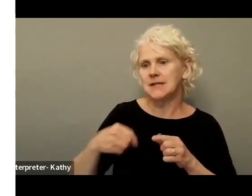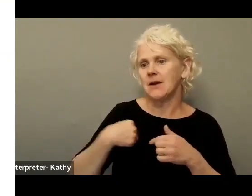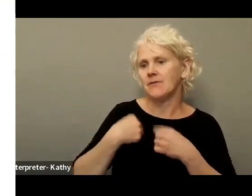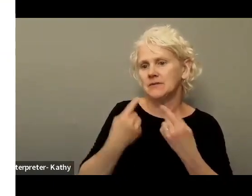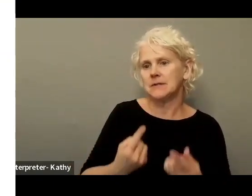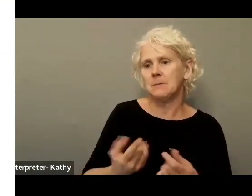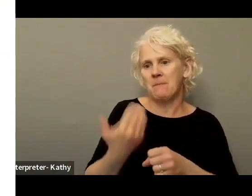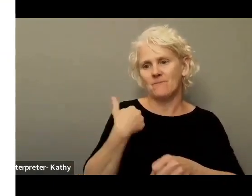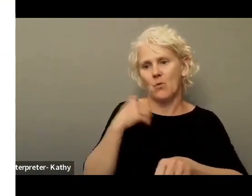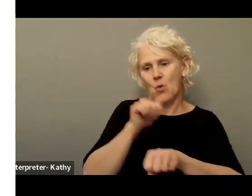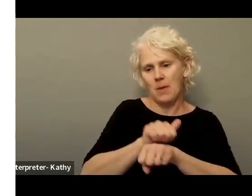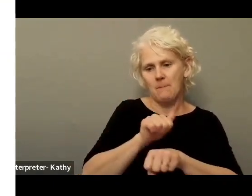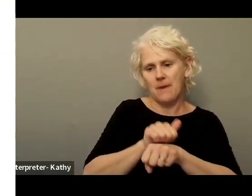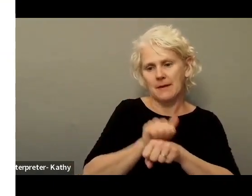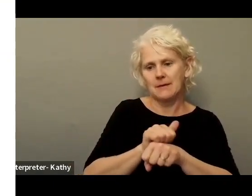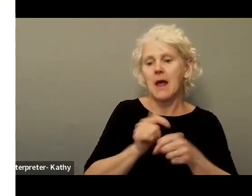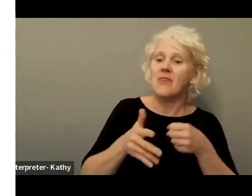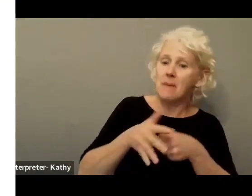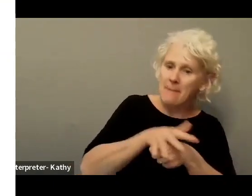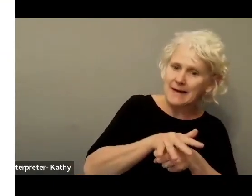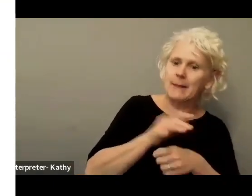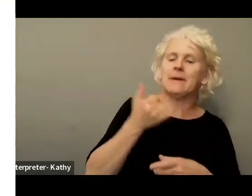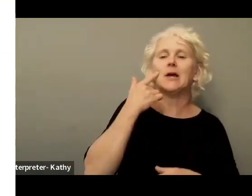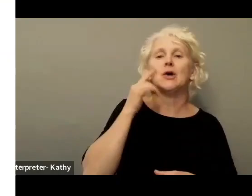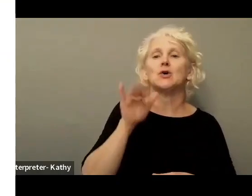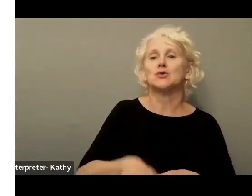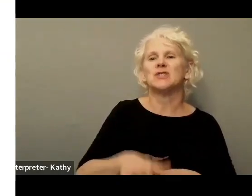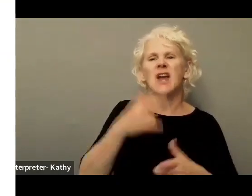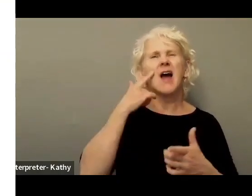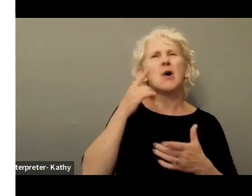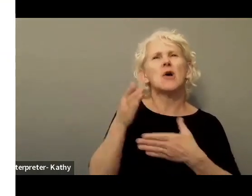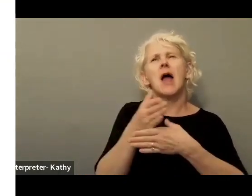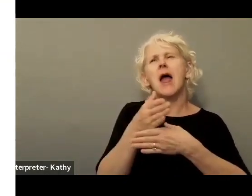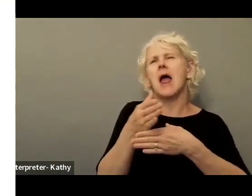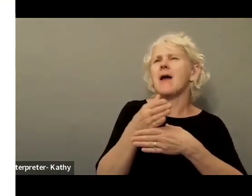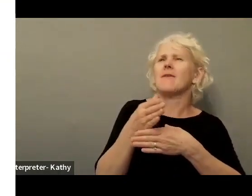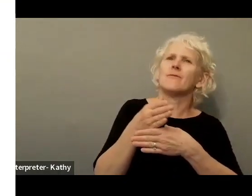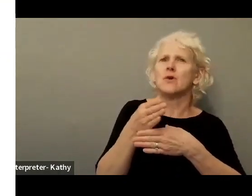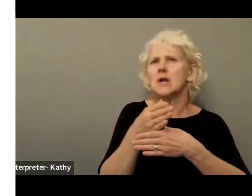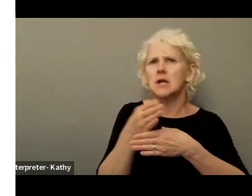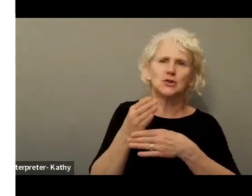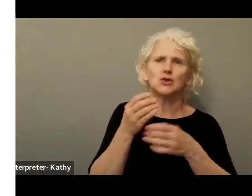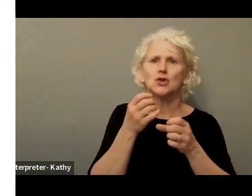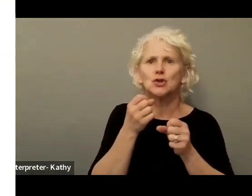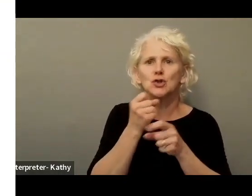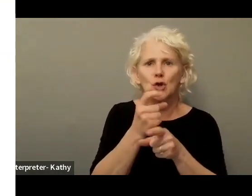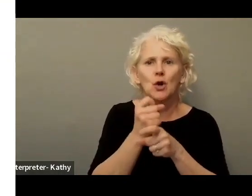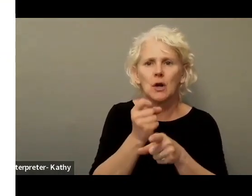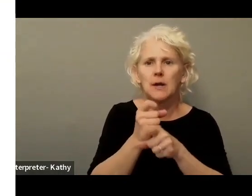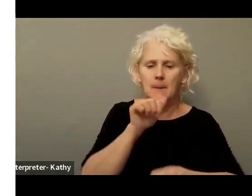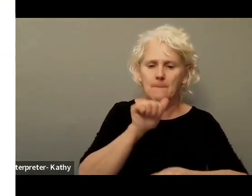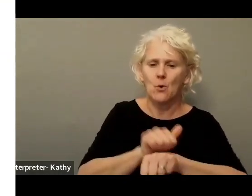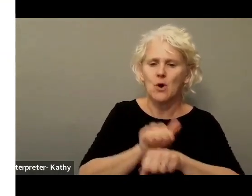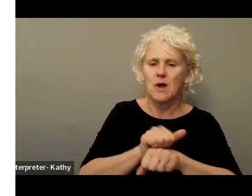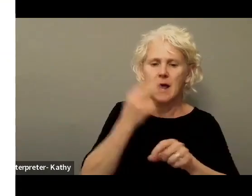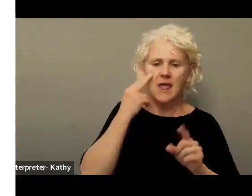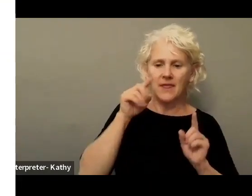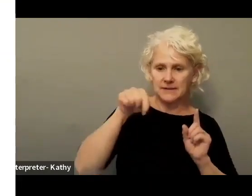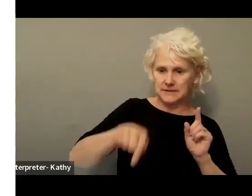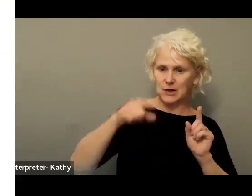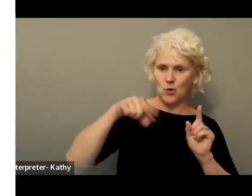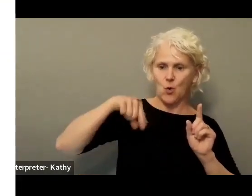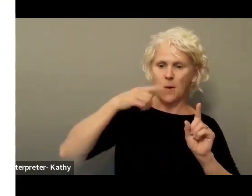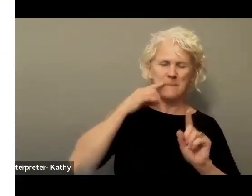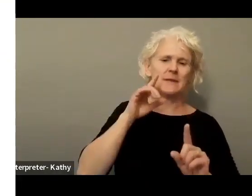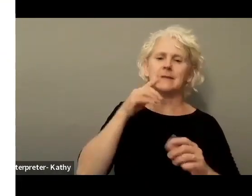before the pandemic. And I'm looking at average annual employment here, but the graph is showing quarterly, so that's why the numbers